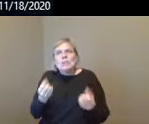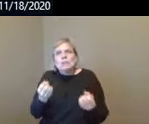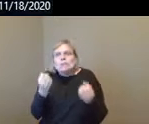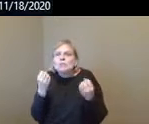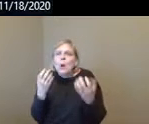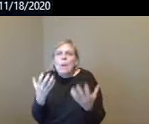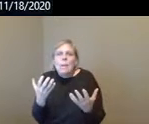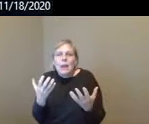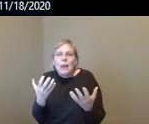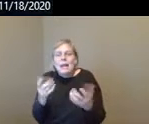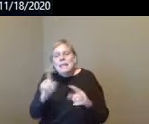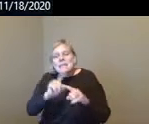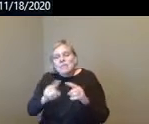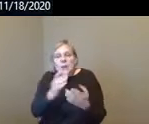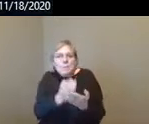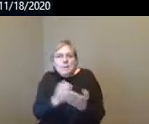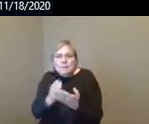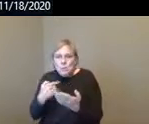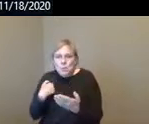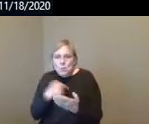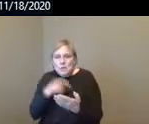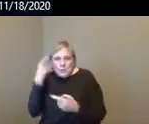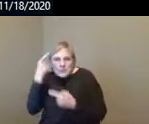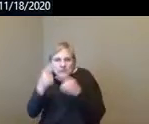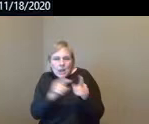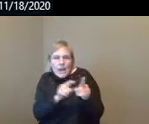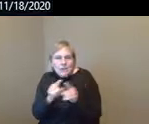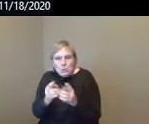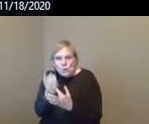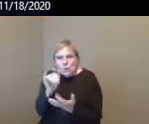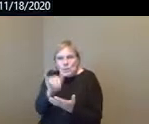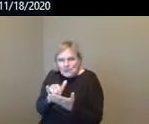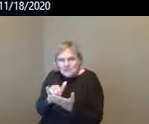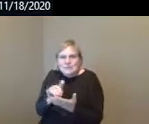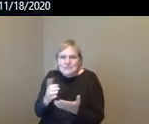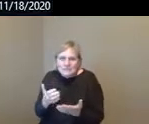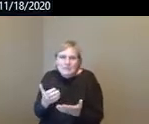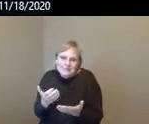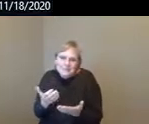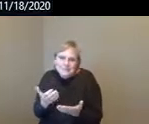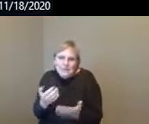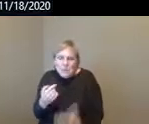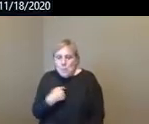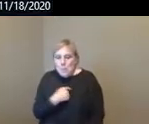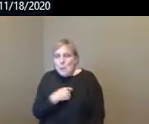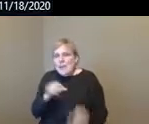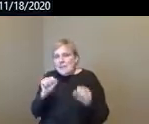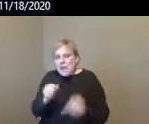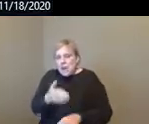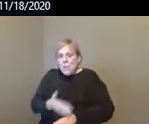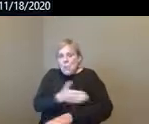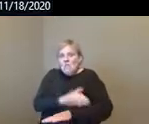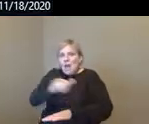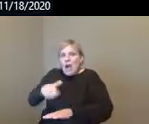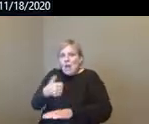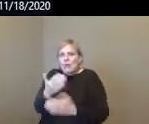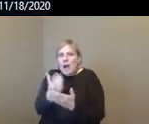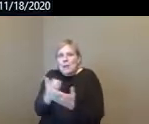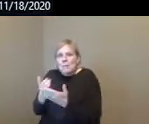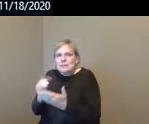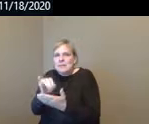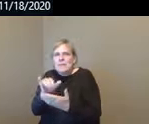many, different pieces that we need to consider as we're going to this and going through this. And so if we can improve some other elements